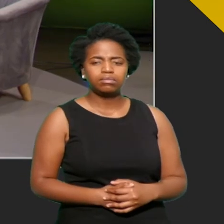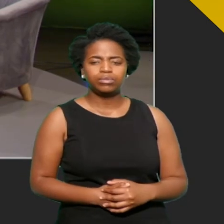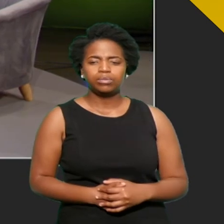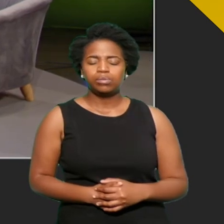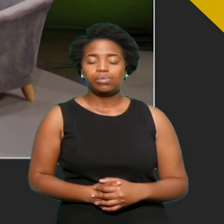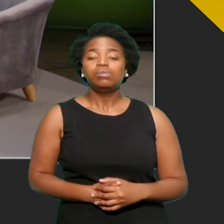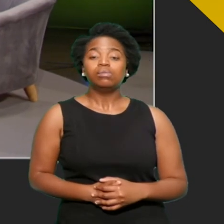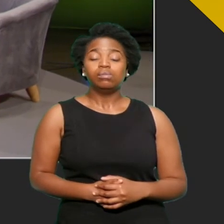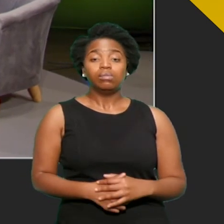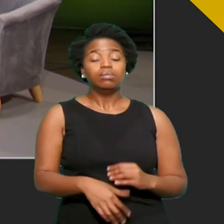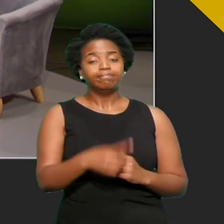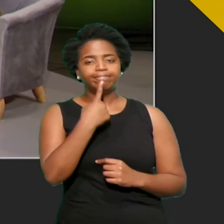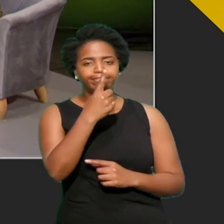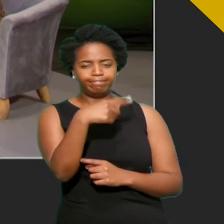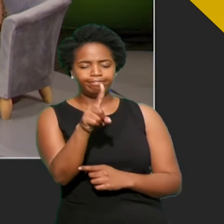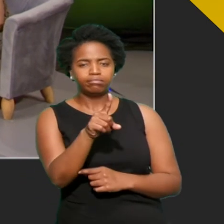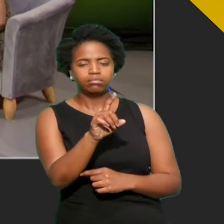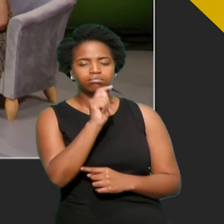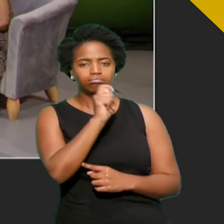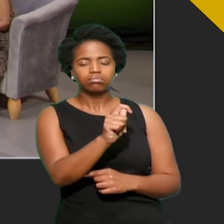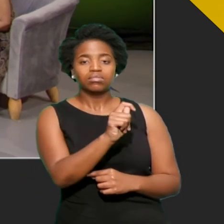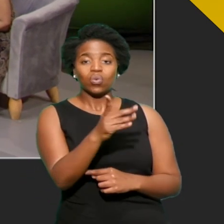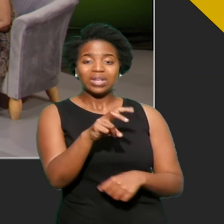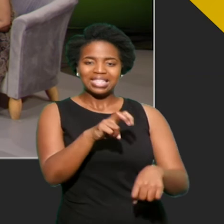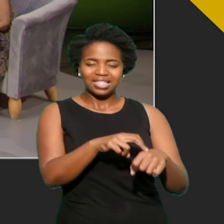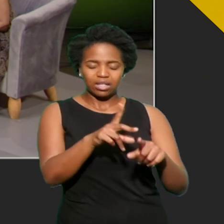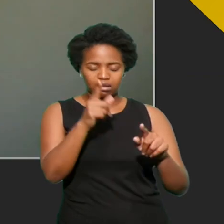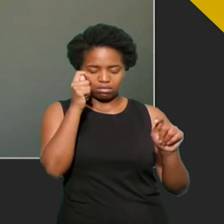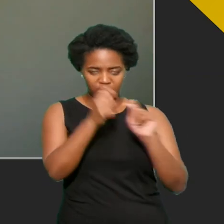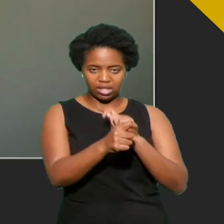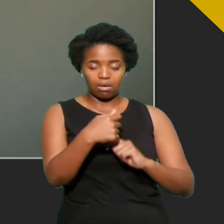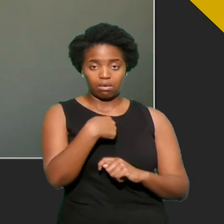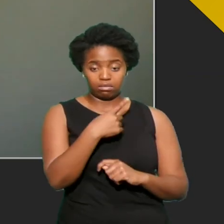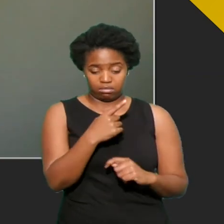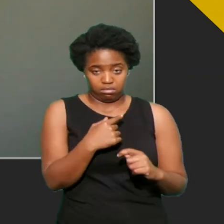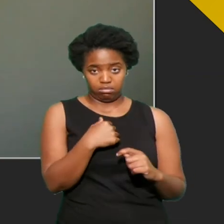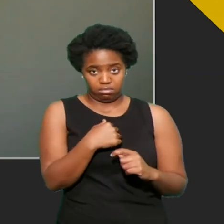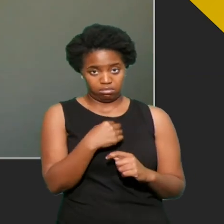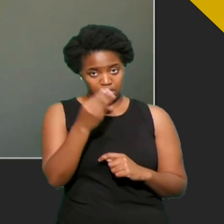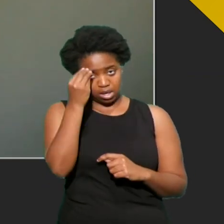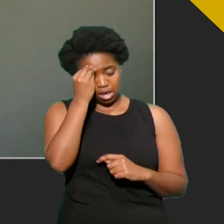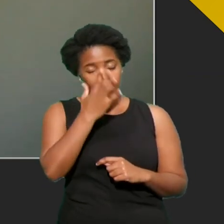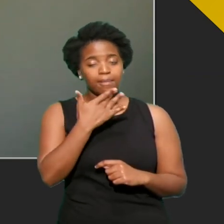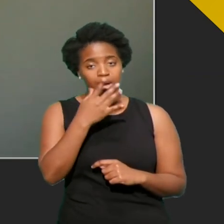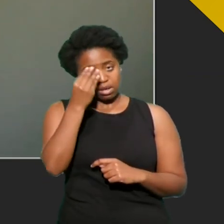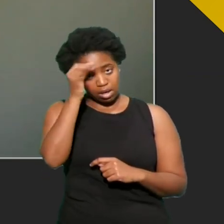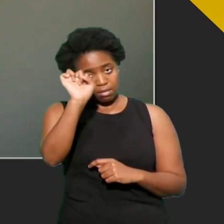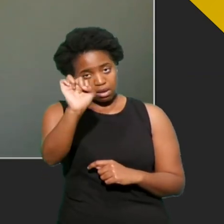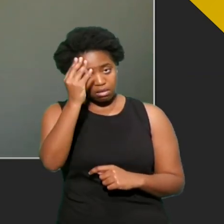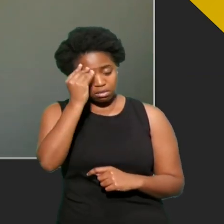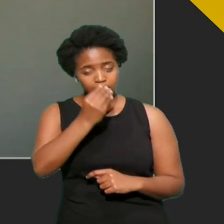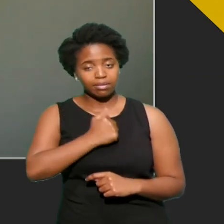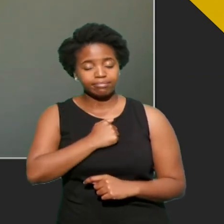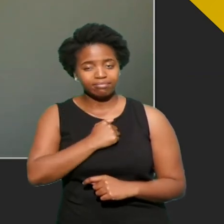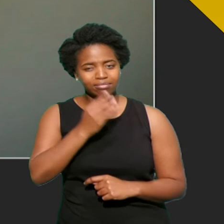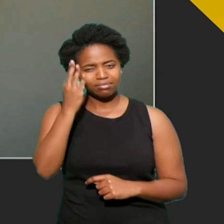No, like we need to change the way in which we approach that, because that's how a lot of violence and abuse is kept under the rug,